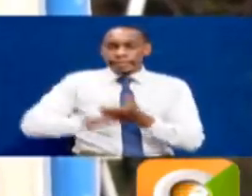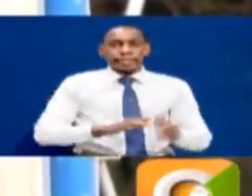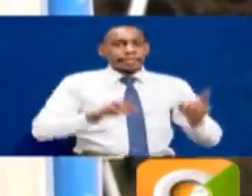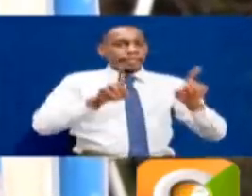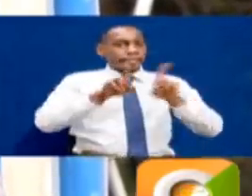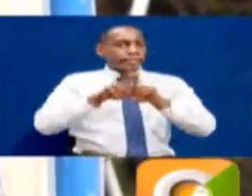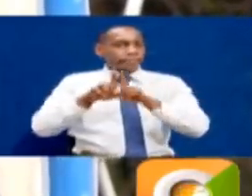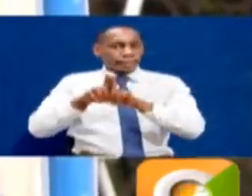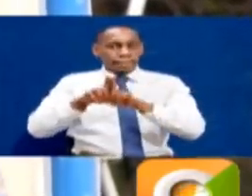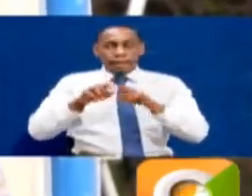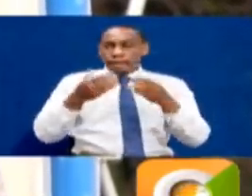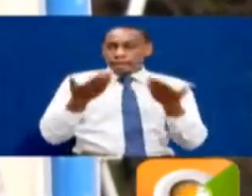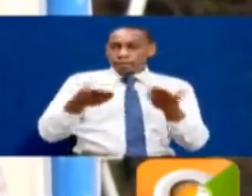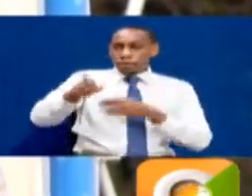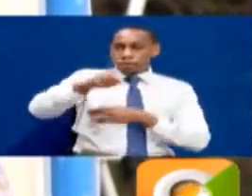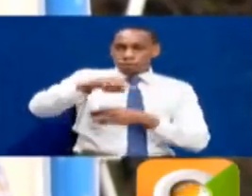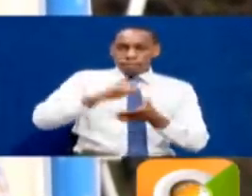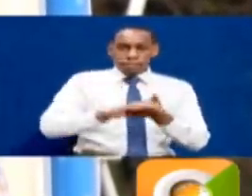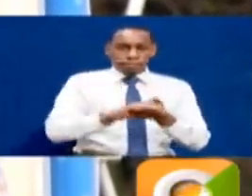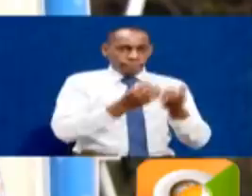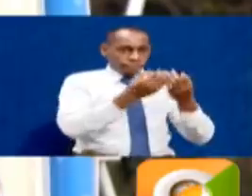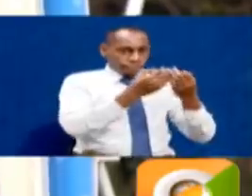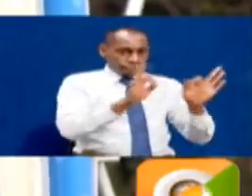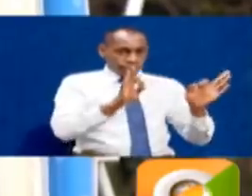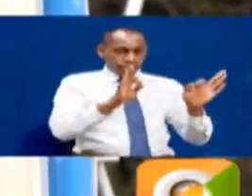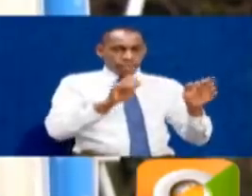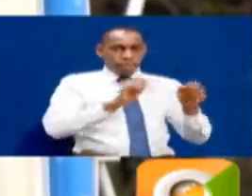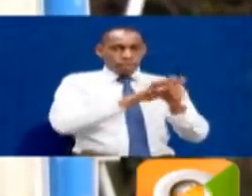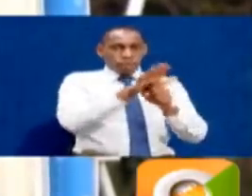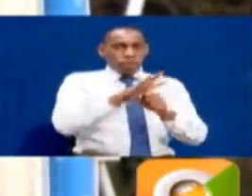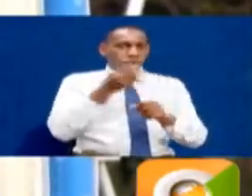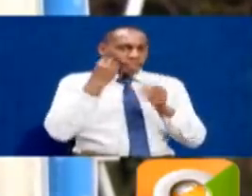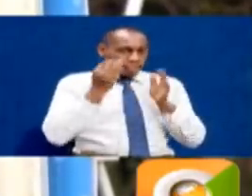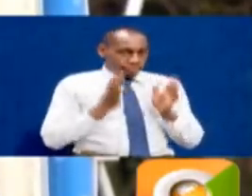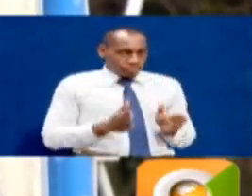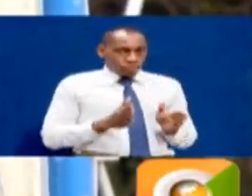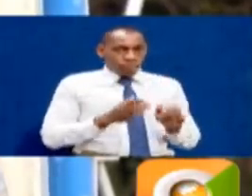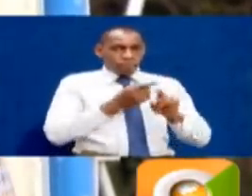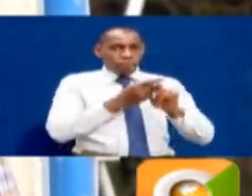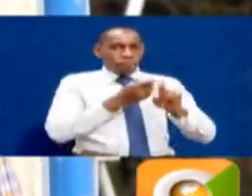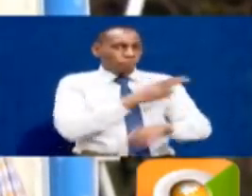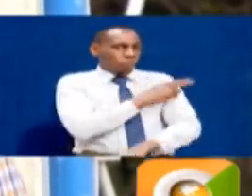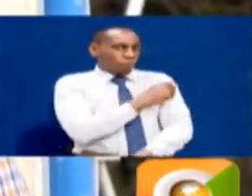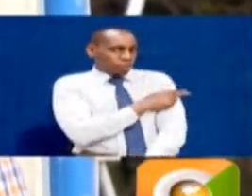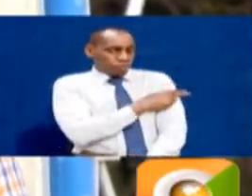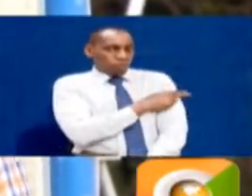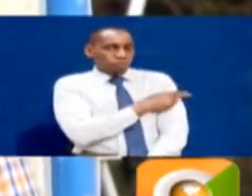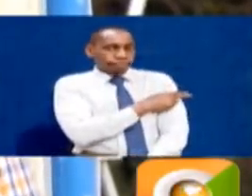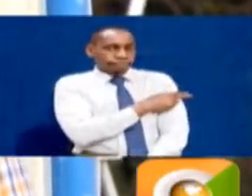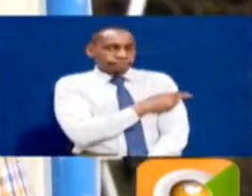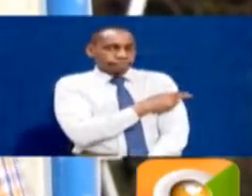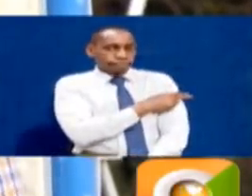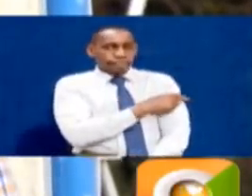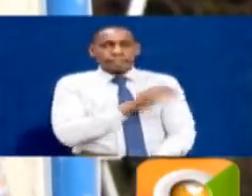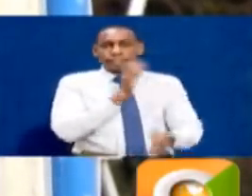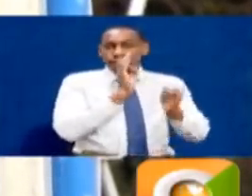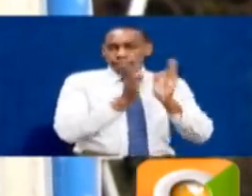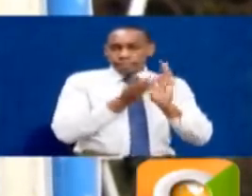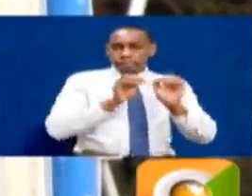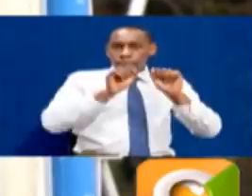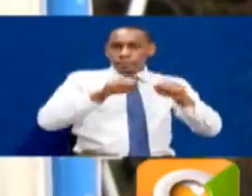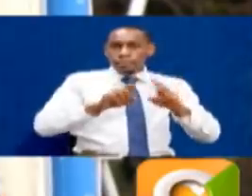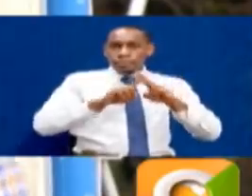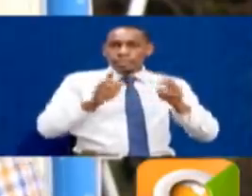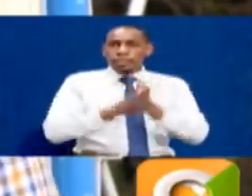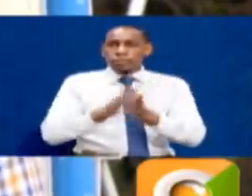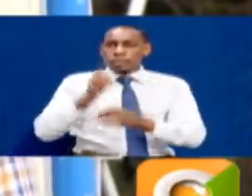also how we discharge COVID-positive patients from healthcare facilities. If I could start